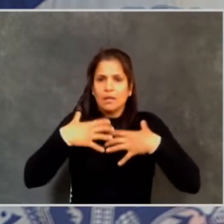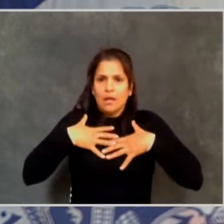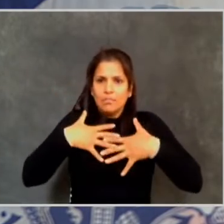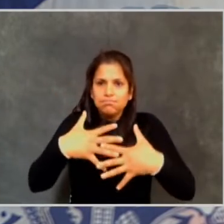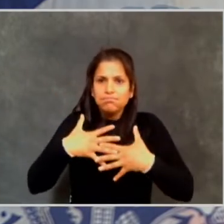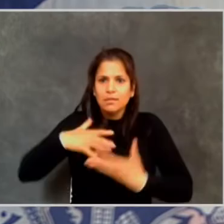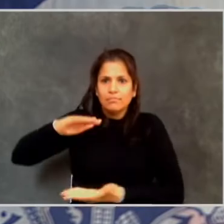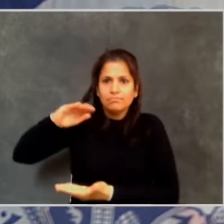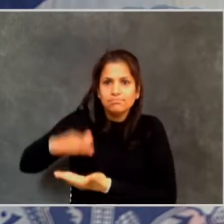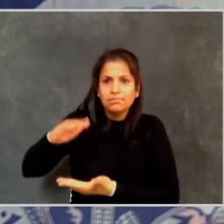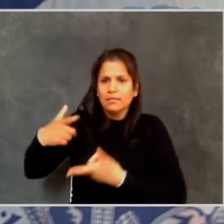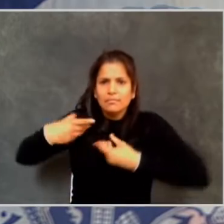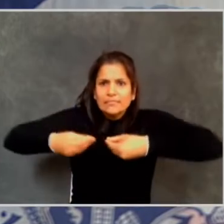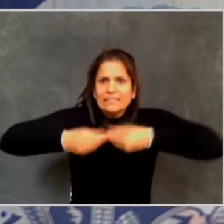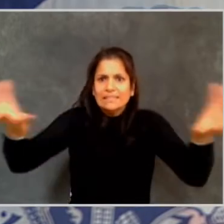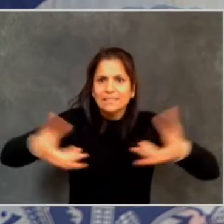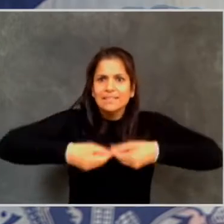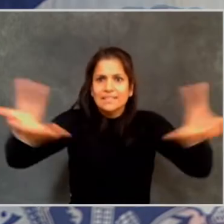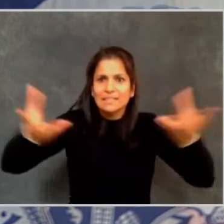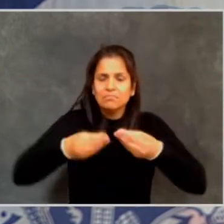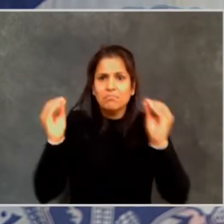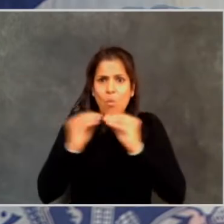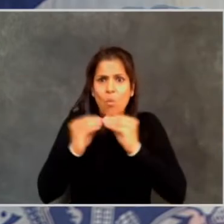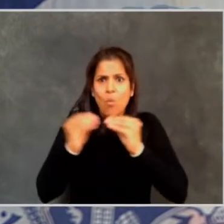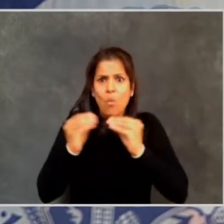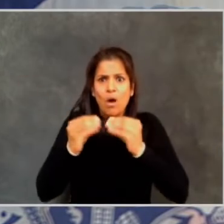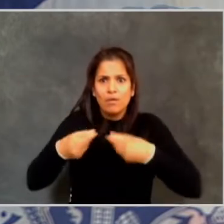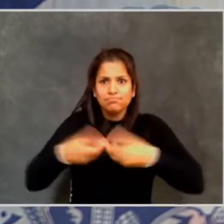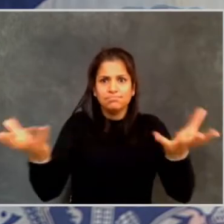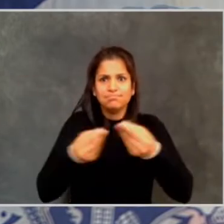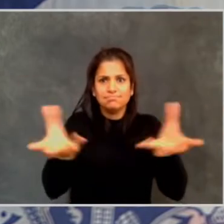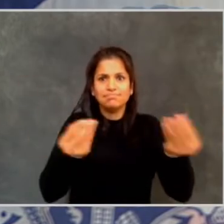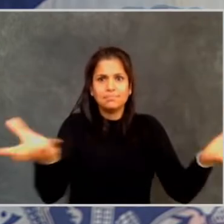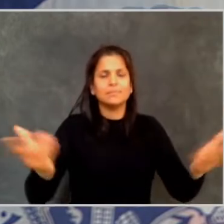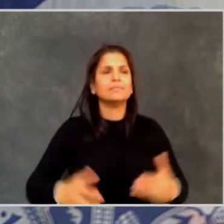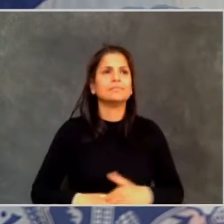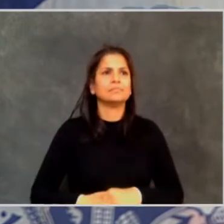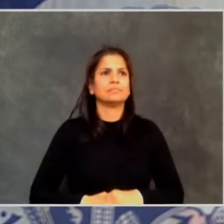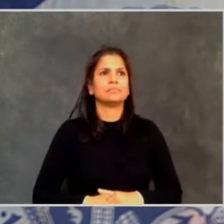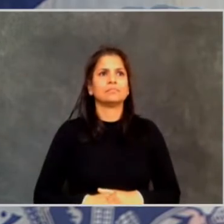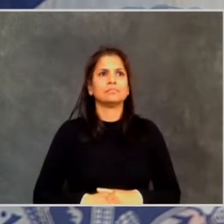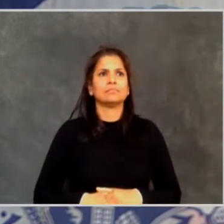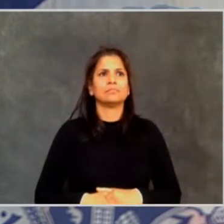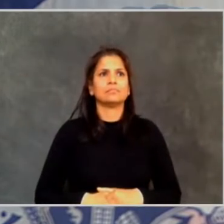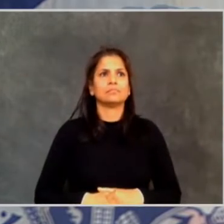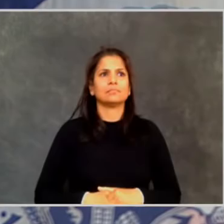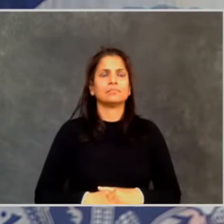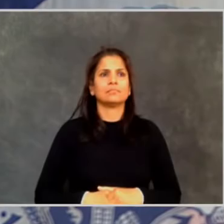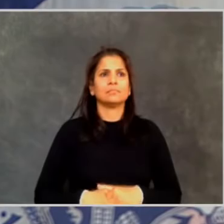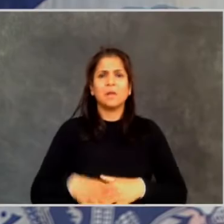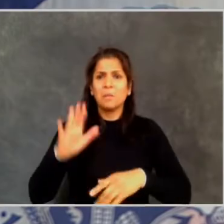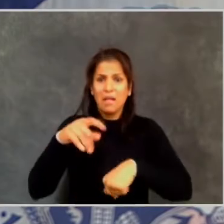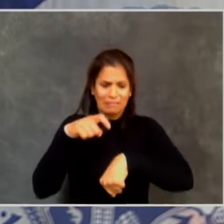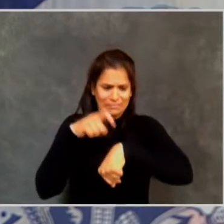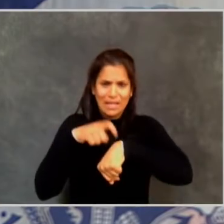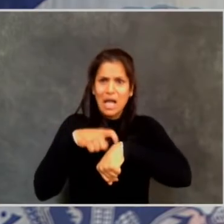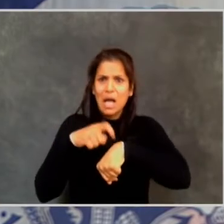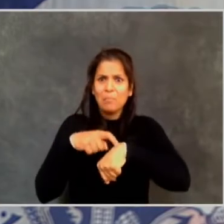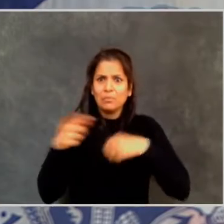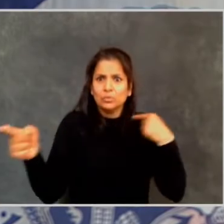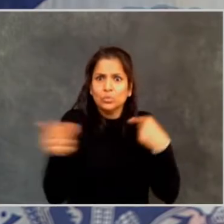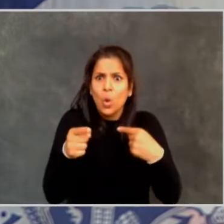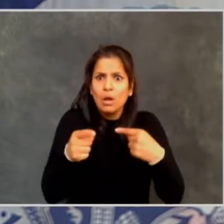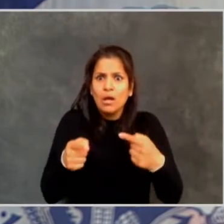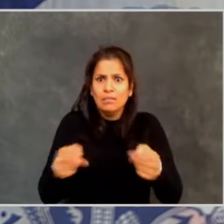and how to prepare people in advance for each piece, because we have never been here before. What we do know is the kinds